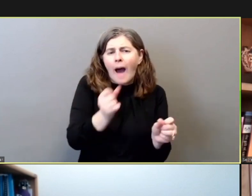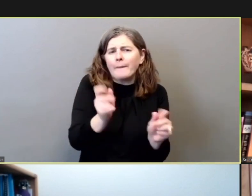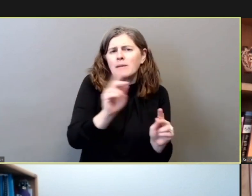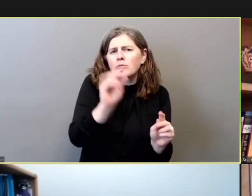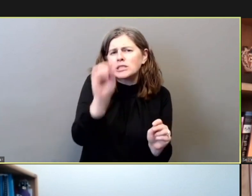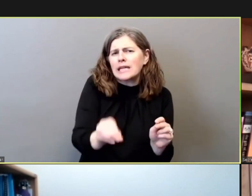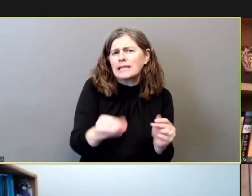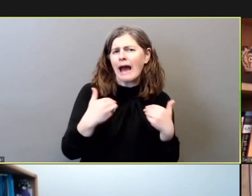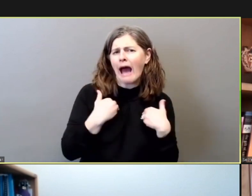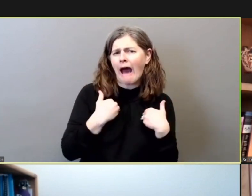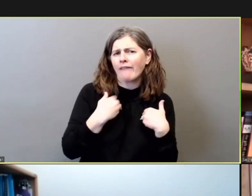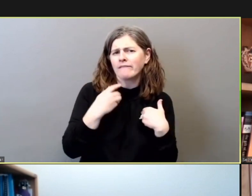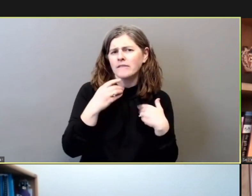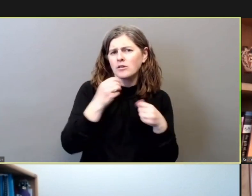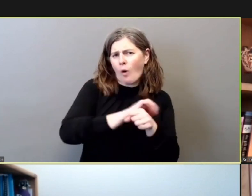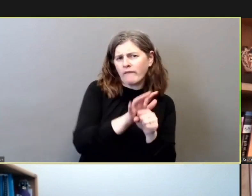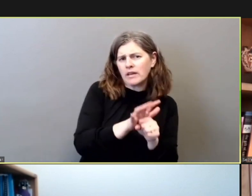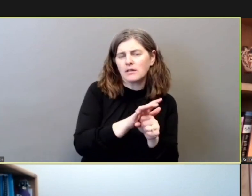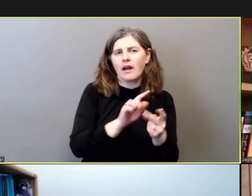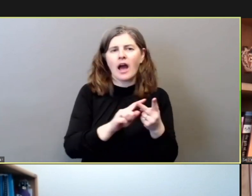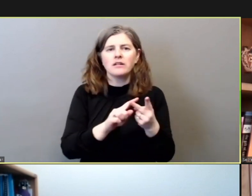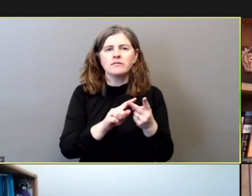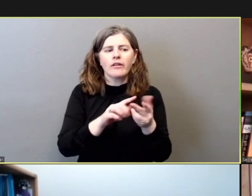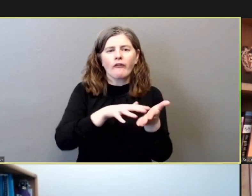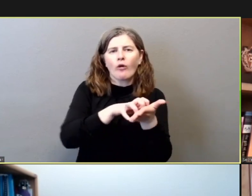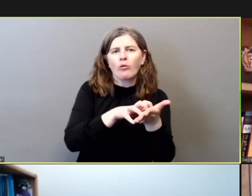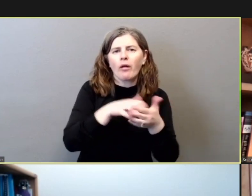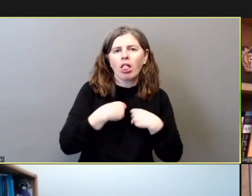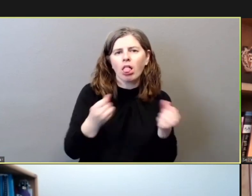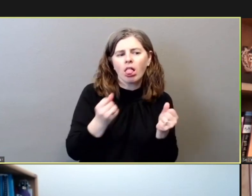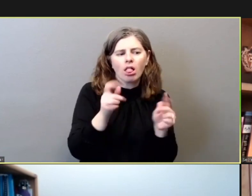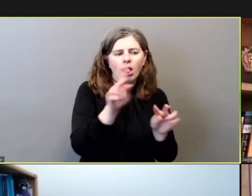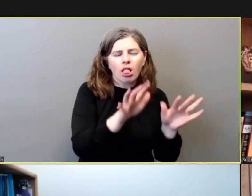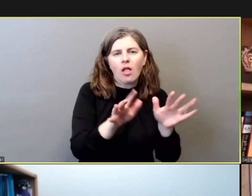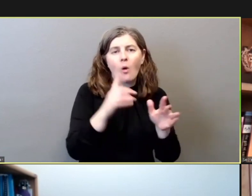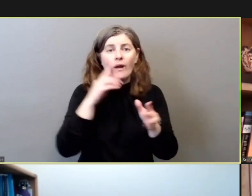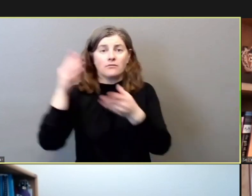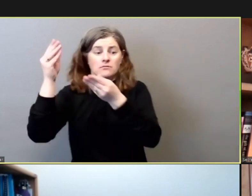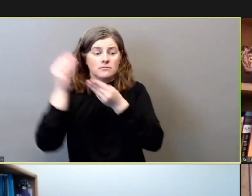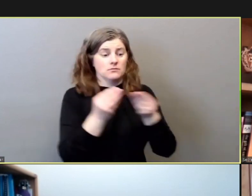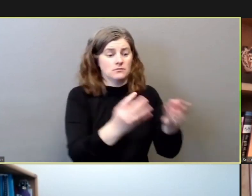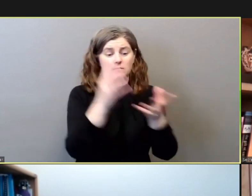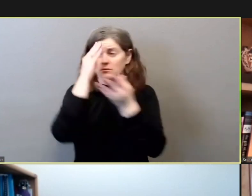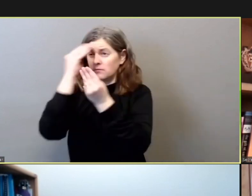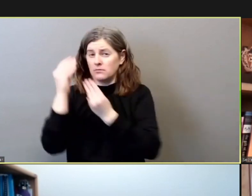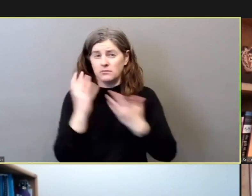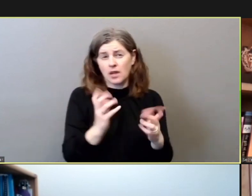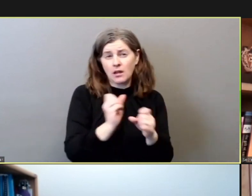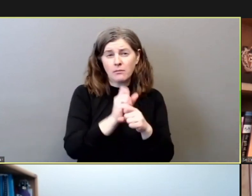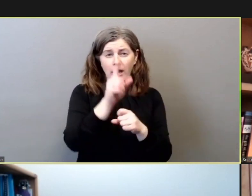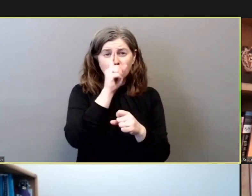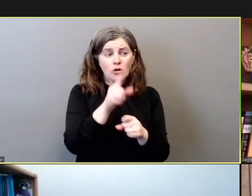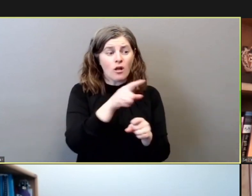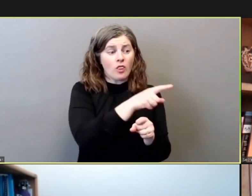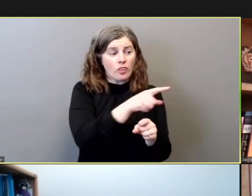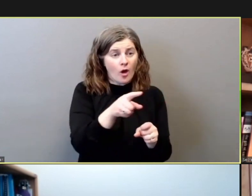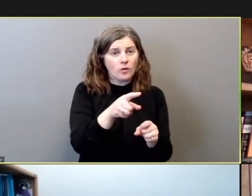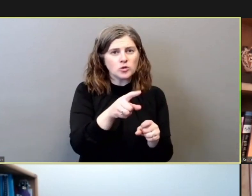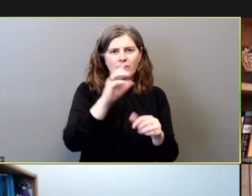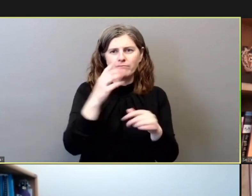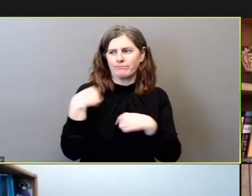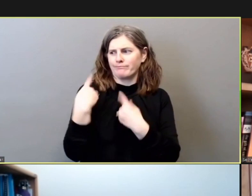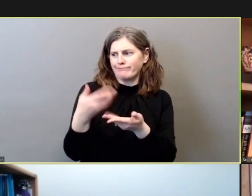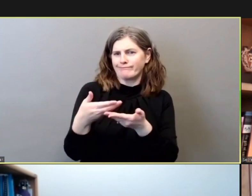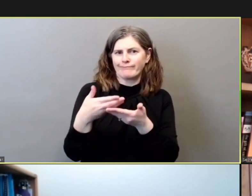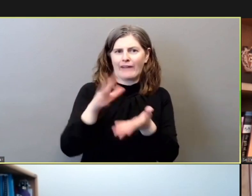in a given county and social vulnerability. And we're distributing and making sure that counties that had received low doses of